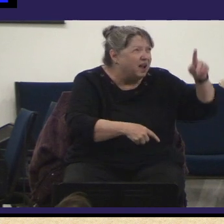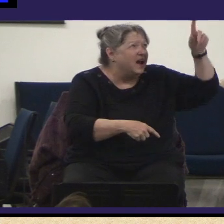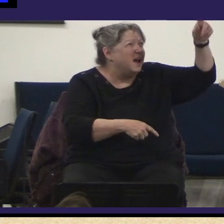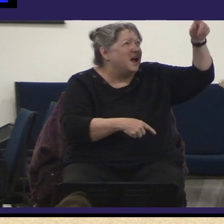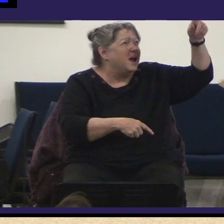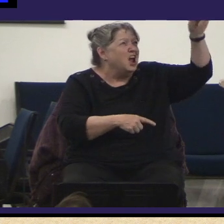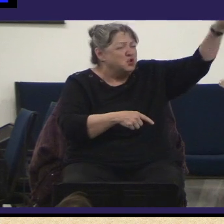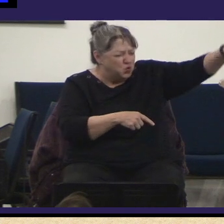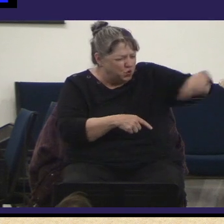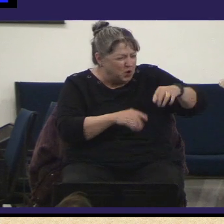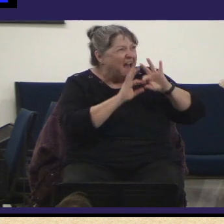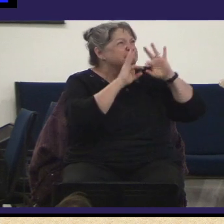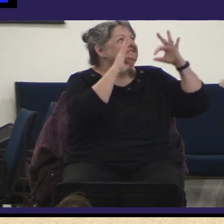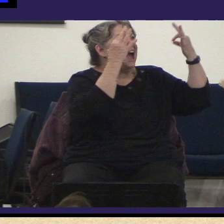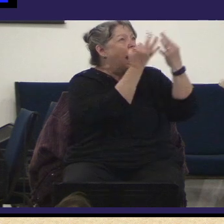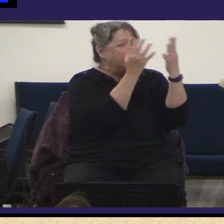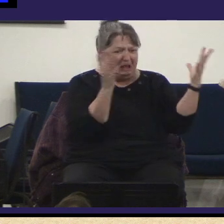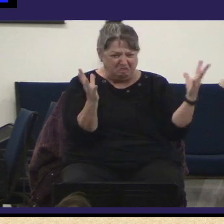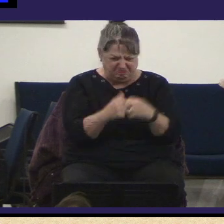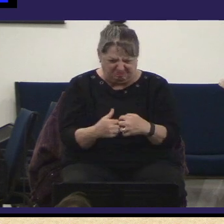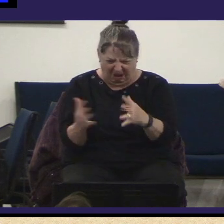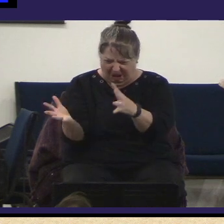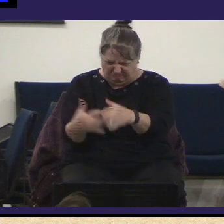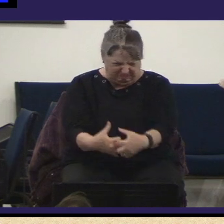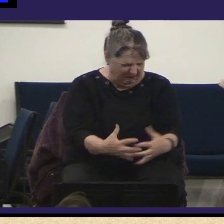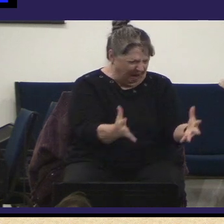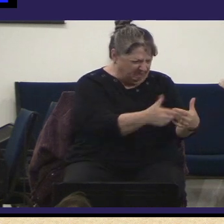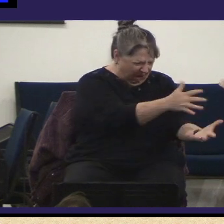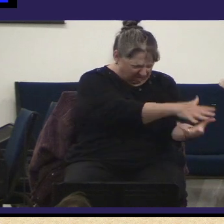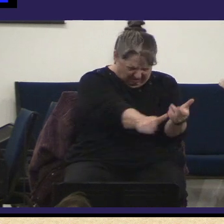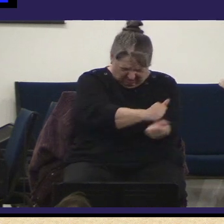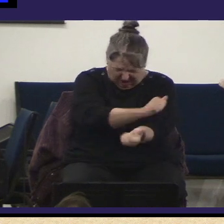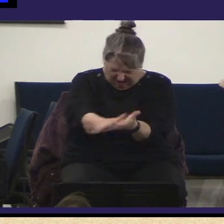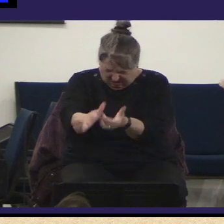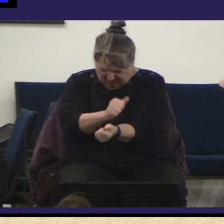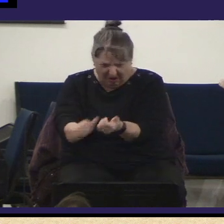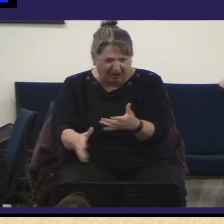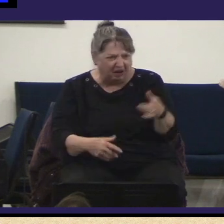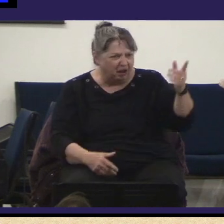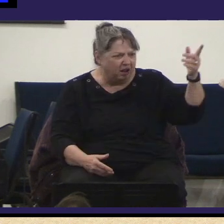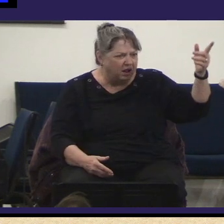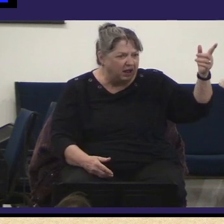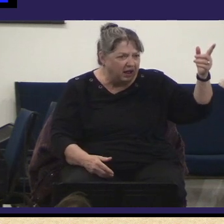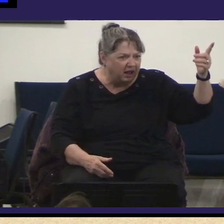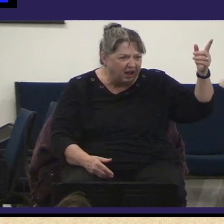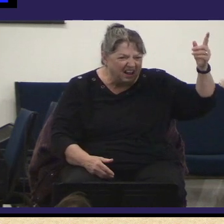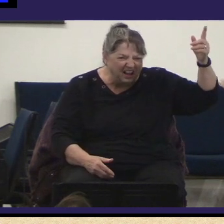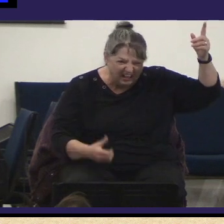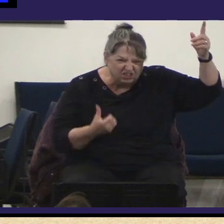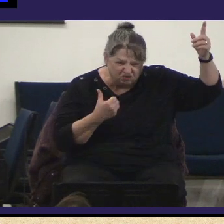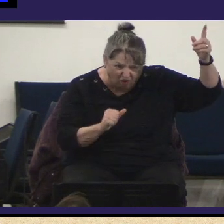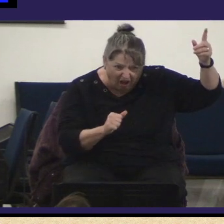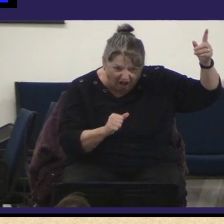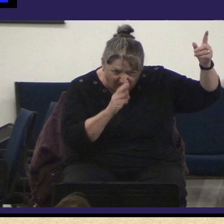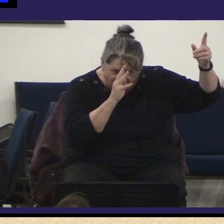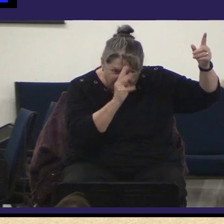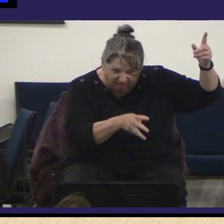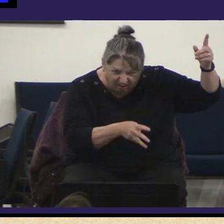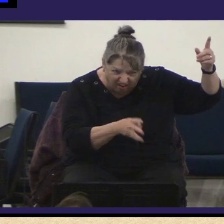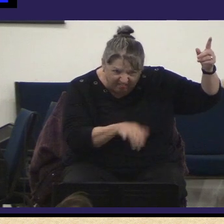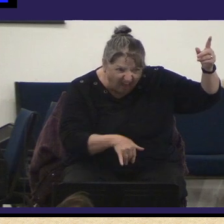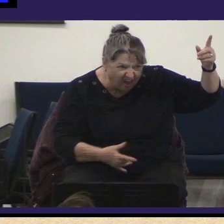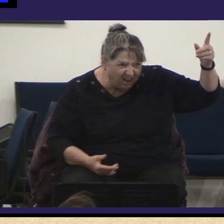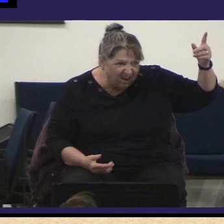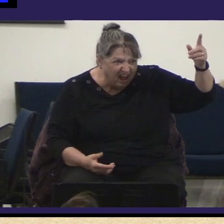that's the day of attack. It's when everything seems to be coming against you, so that when the day